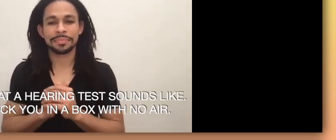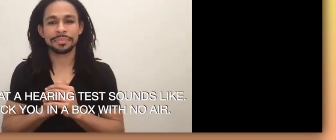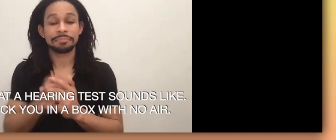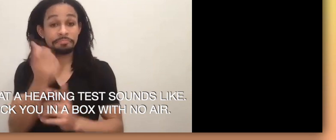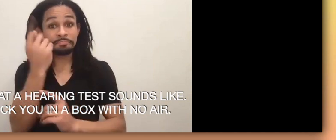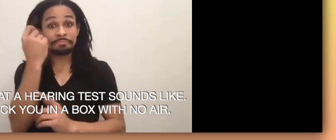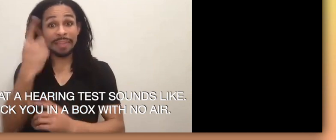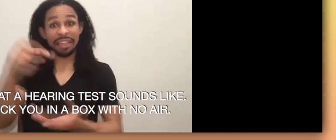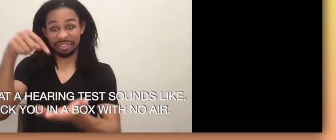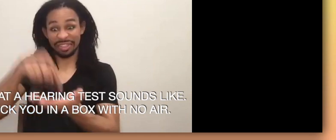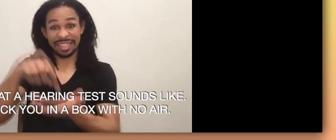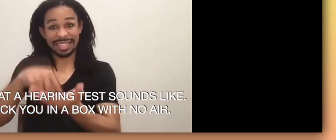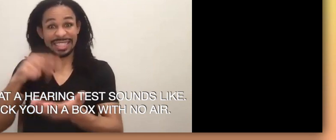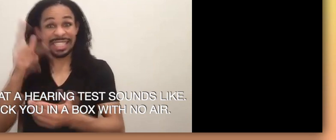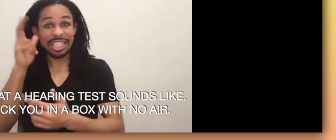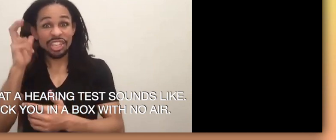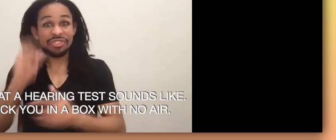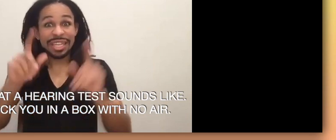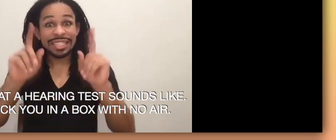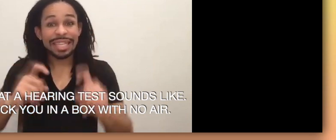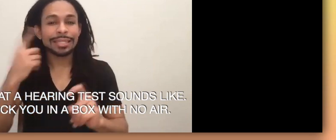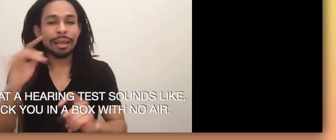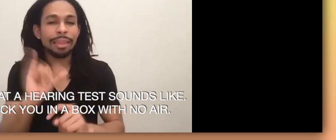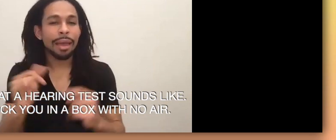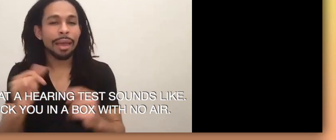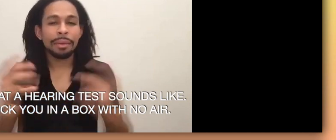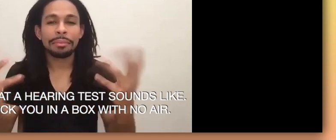This is what a hearing test sounds like.